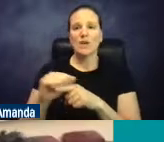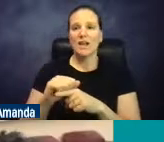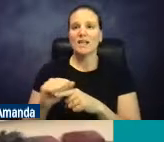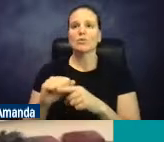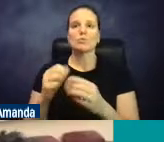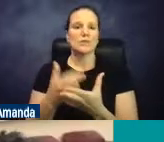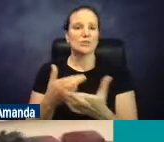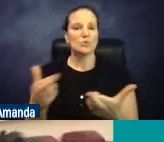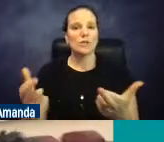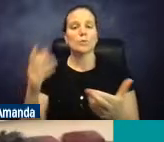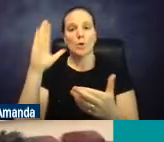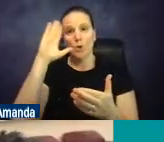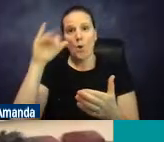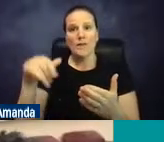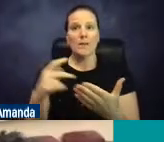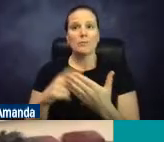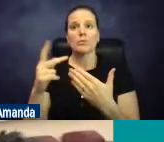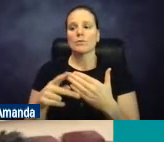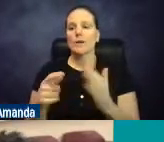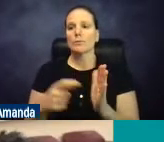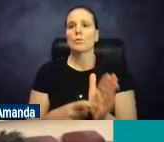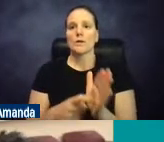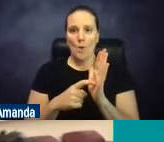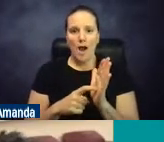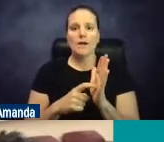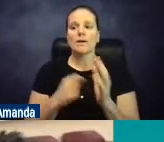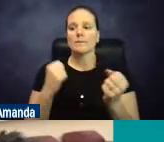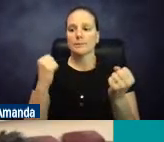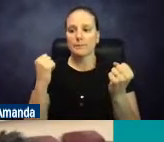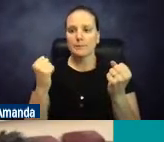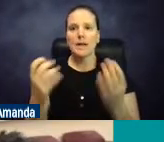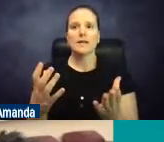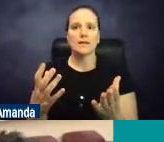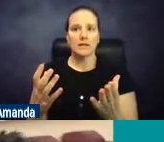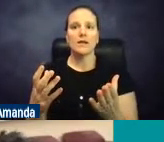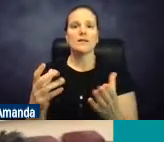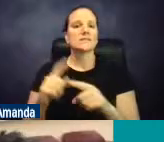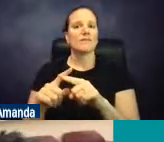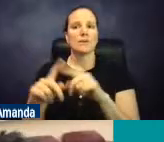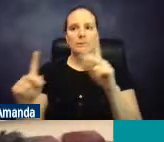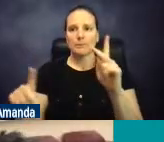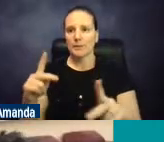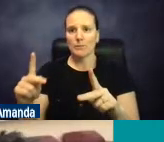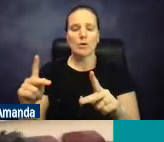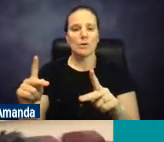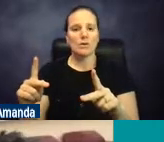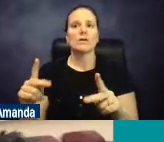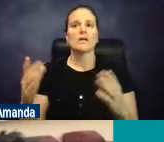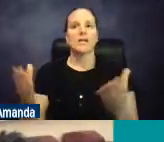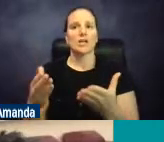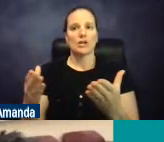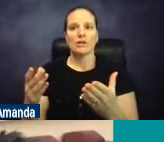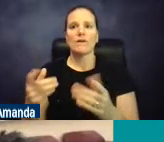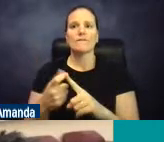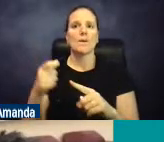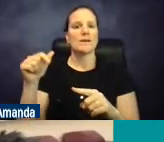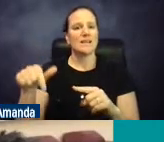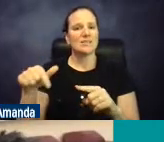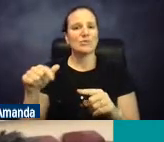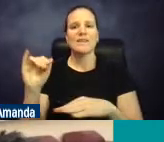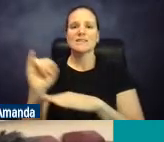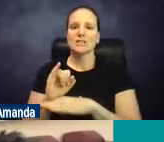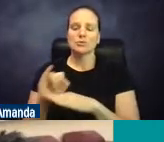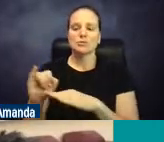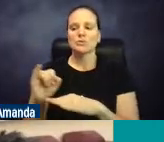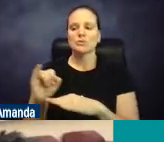to require a number of folks coming into this industry